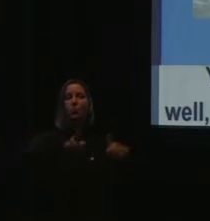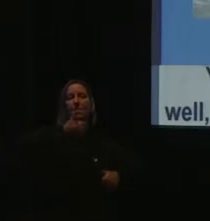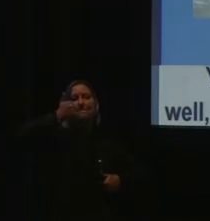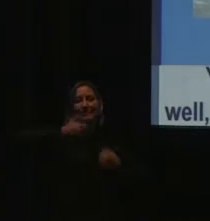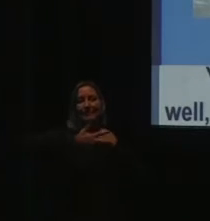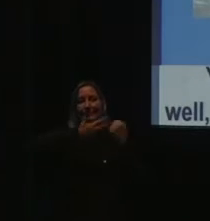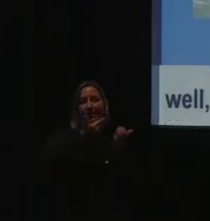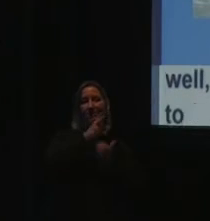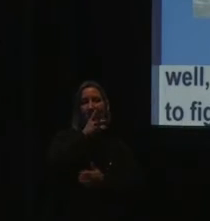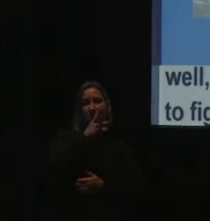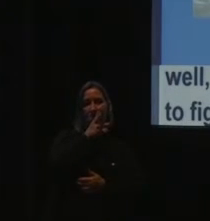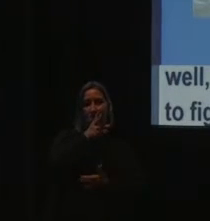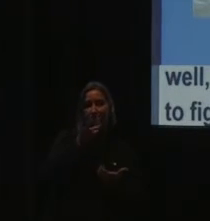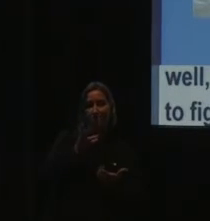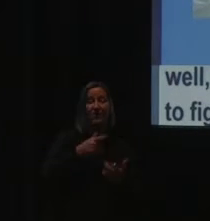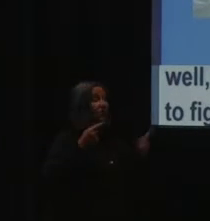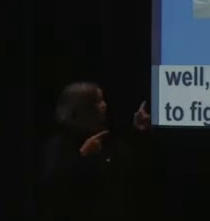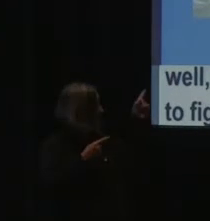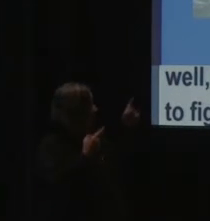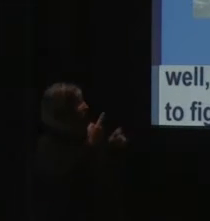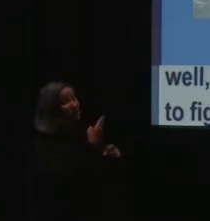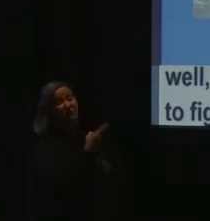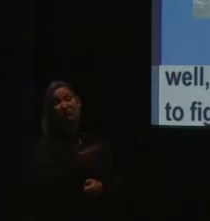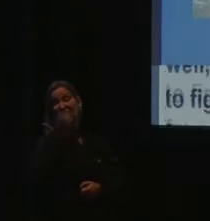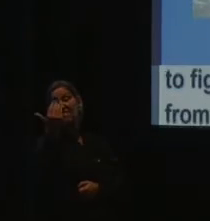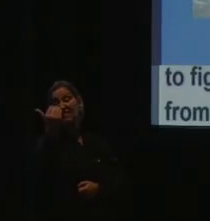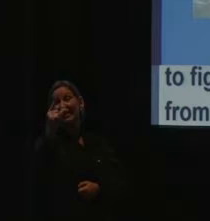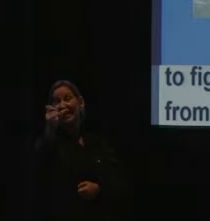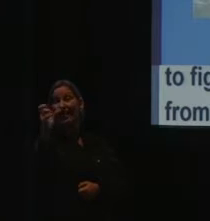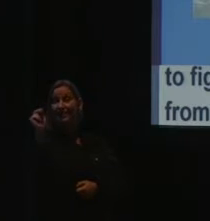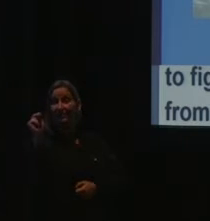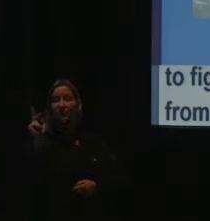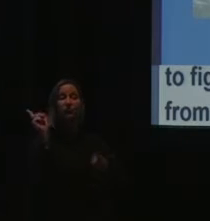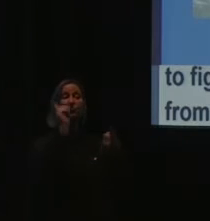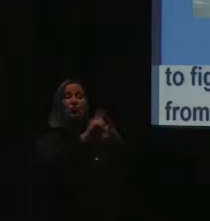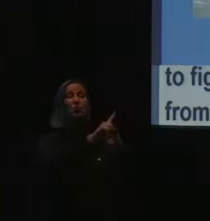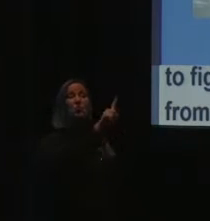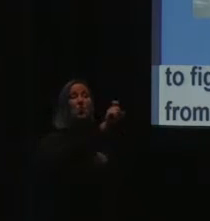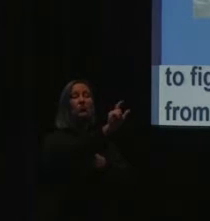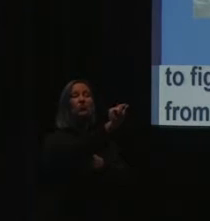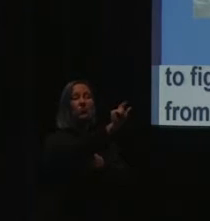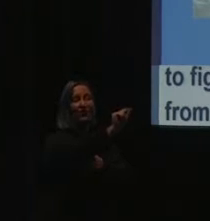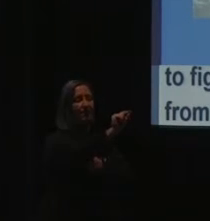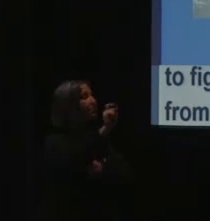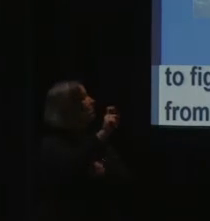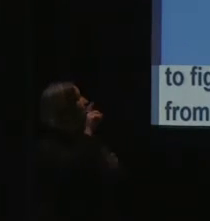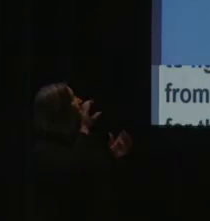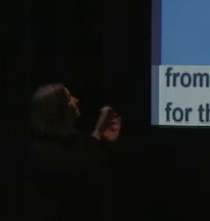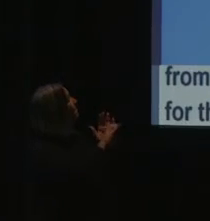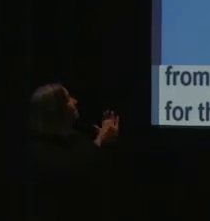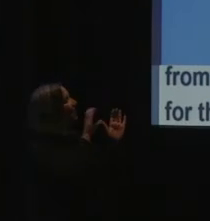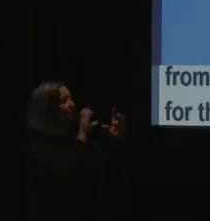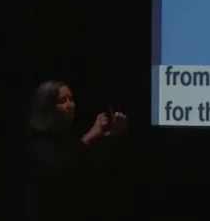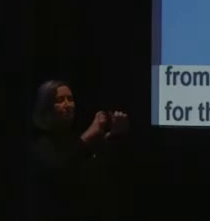ones. You can use anywhere from 15 gallons to 120 to wash your car. Look for the seal that's there from